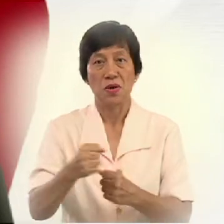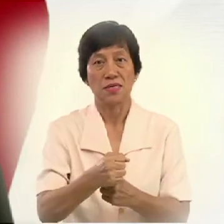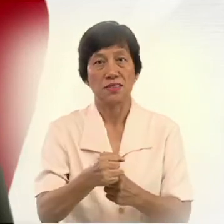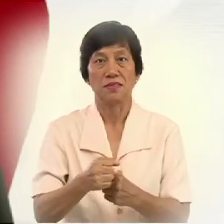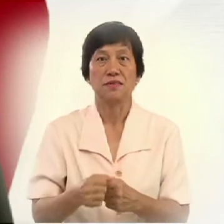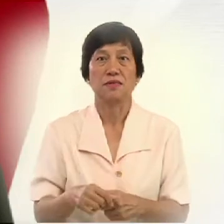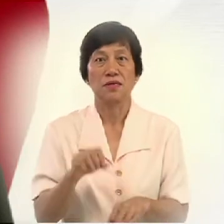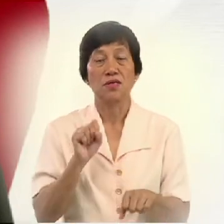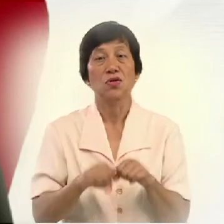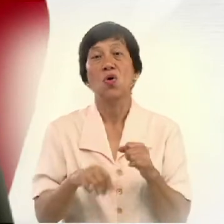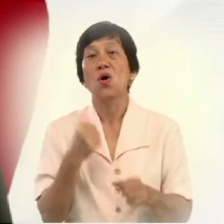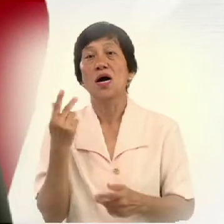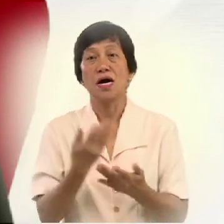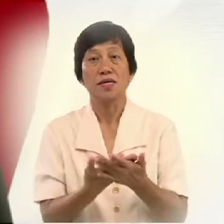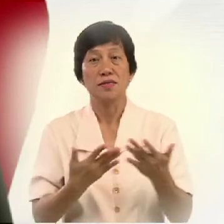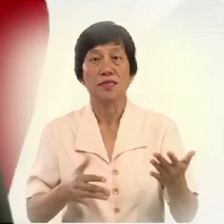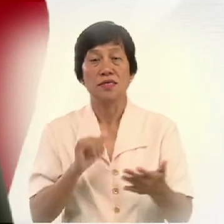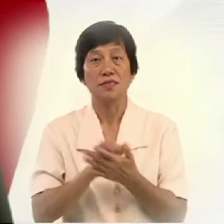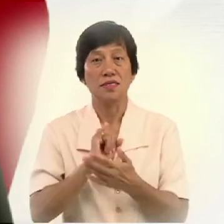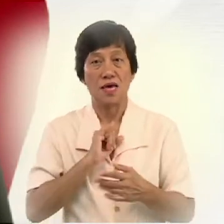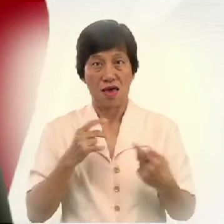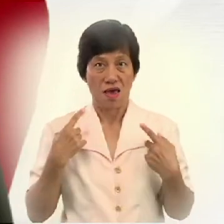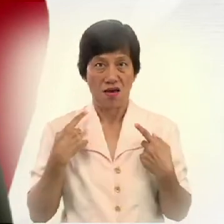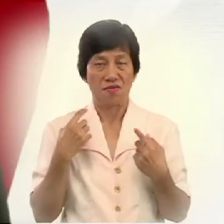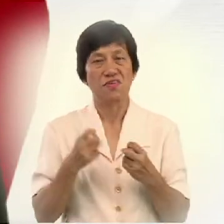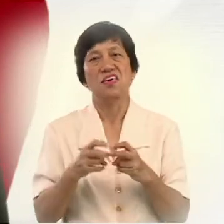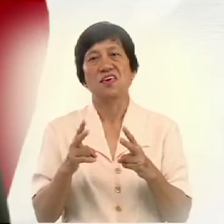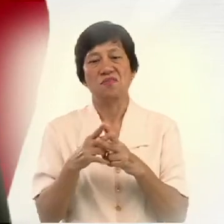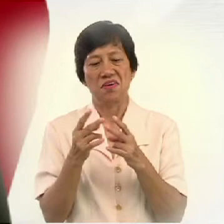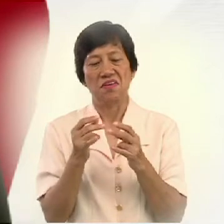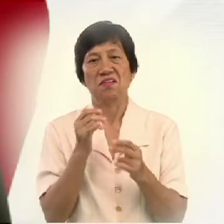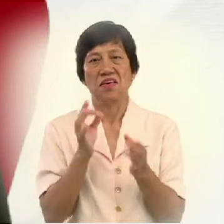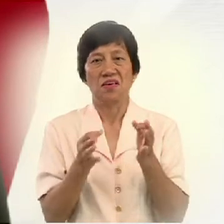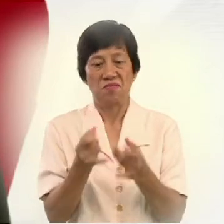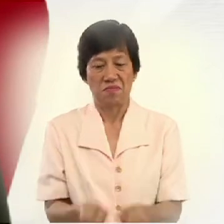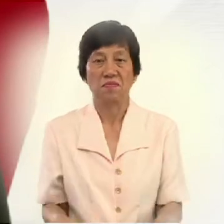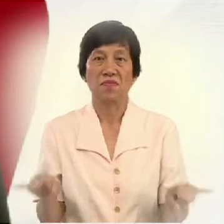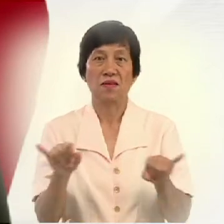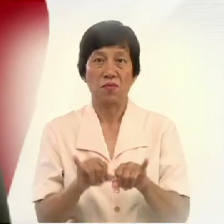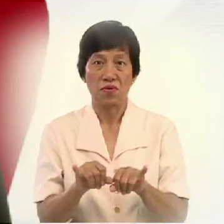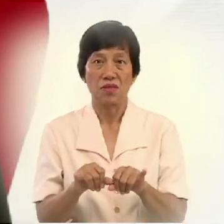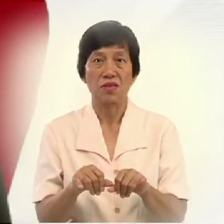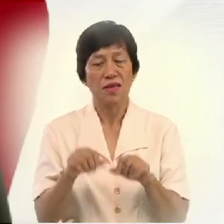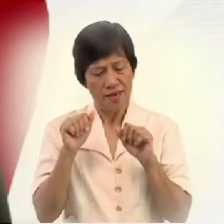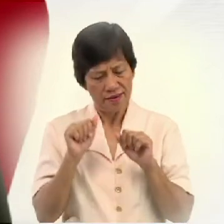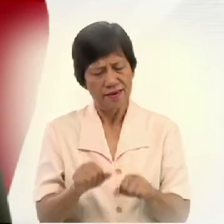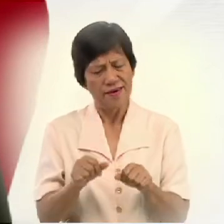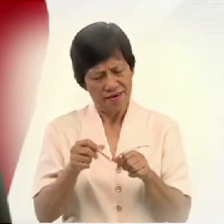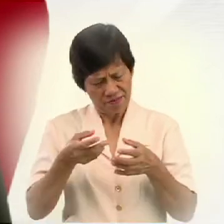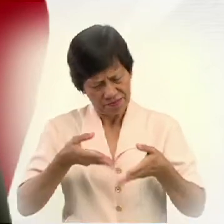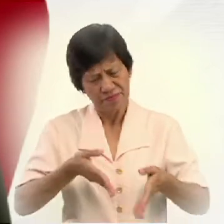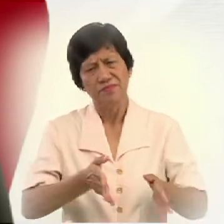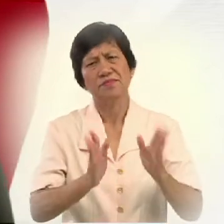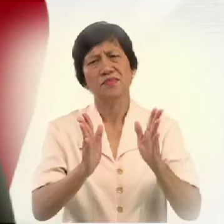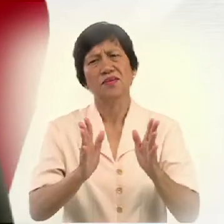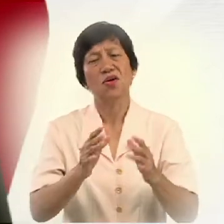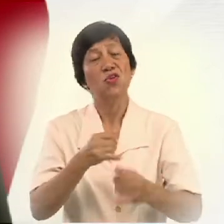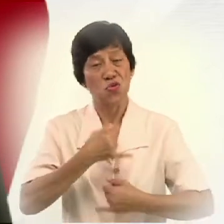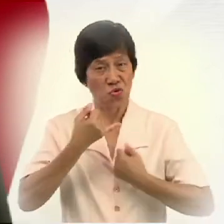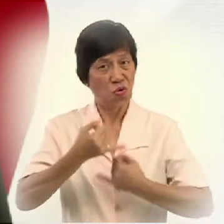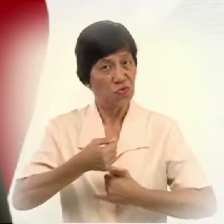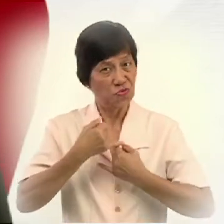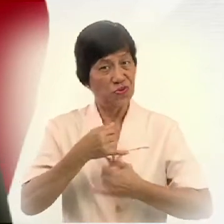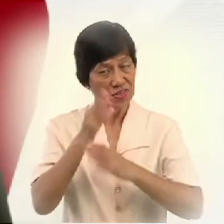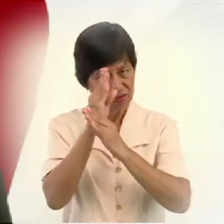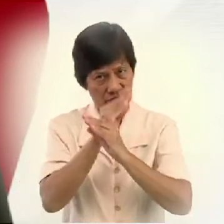treasure cannot be surpassed. So the other things that I possess, even if they are valuable, could be let